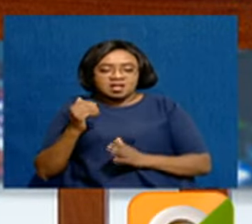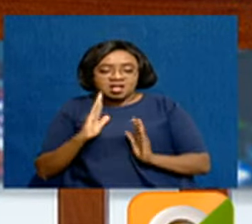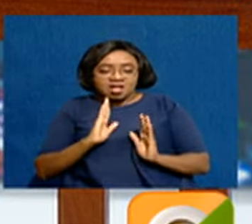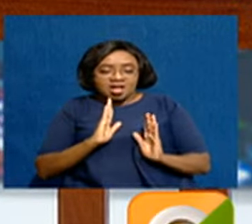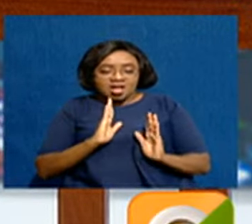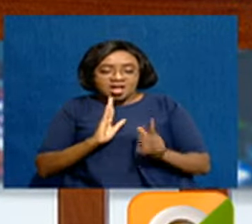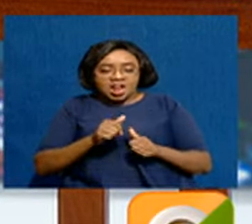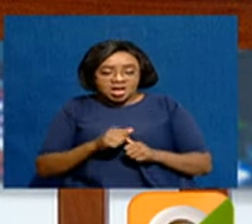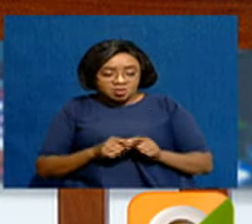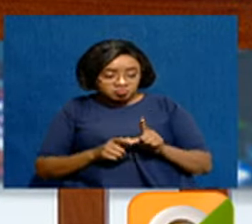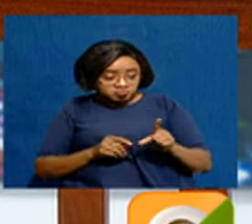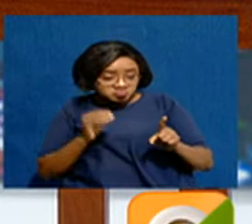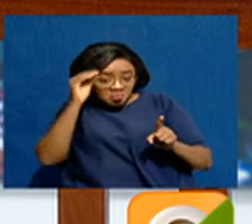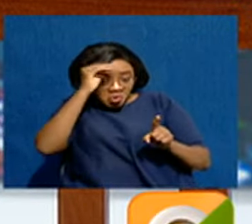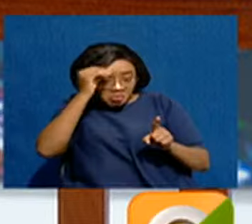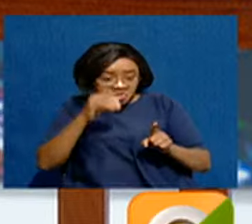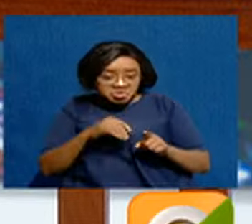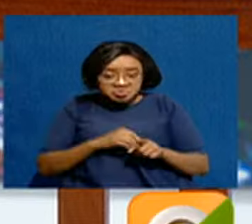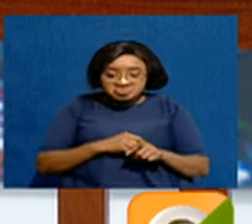Dissenting opinion,